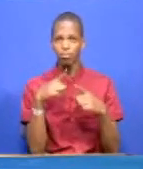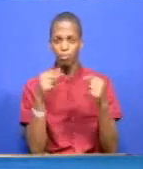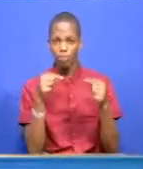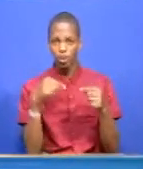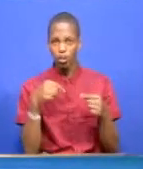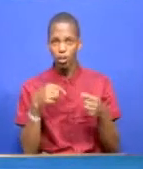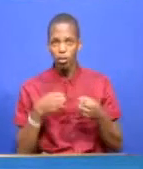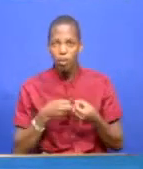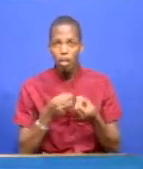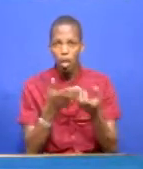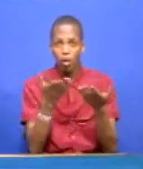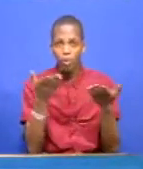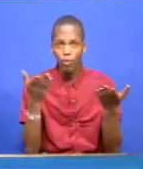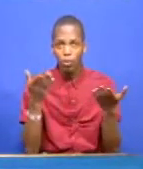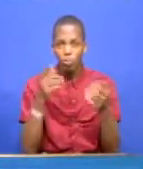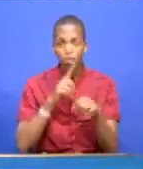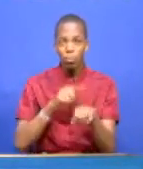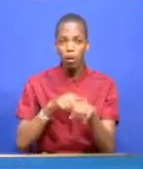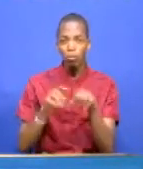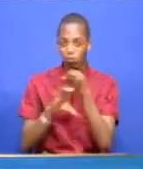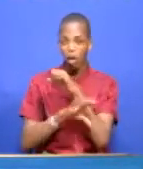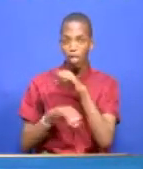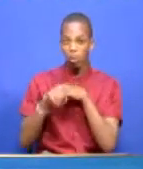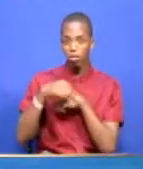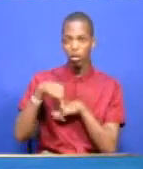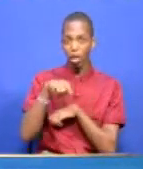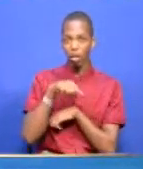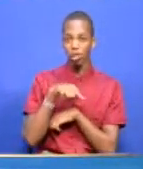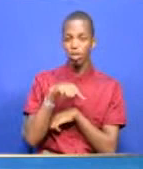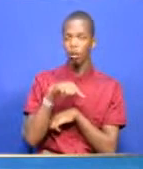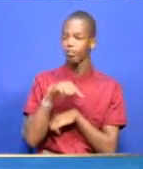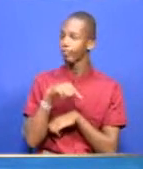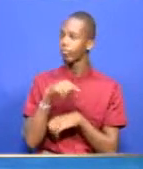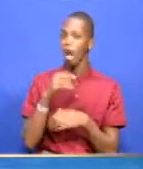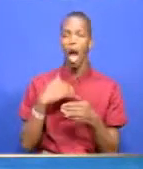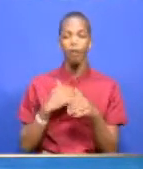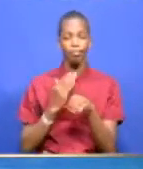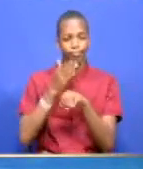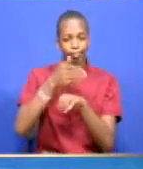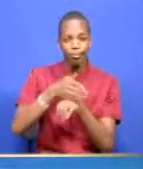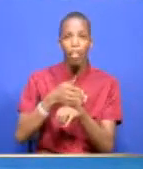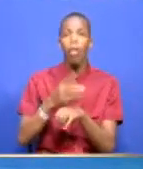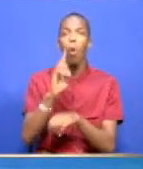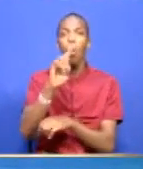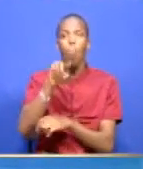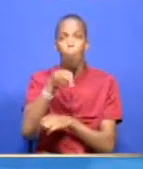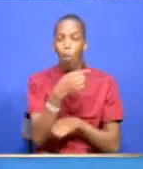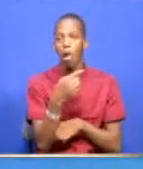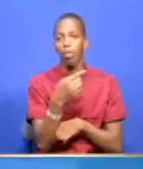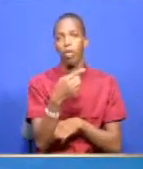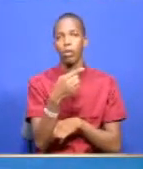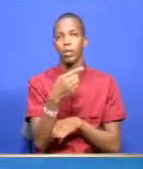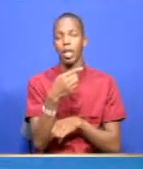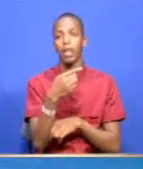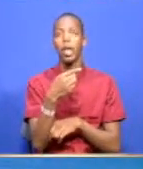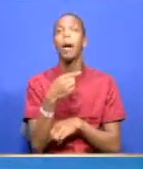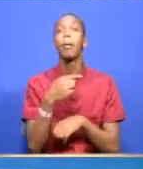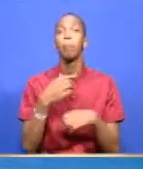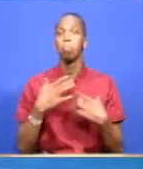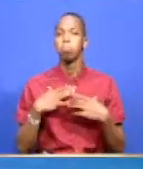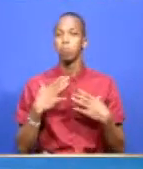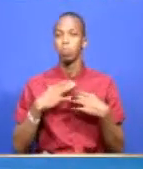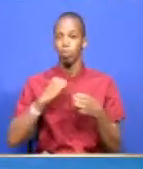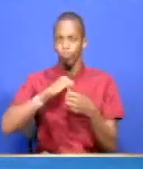time that our country has now gone beyond the 1,000 mark of the confirmed patients of